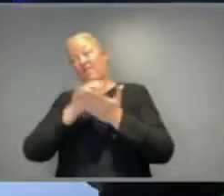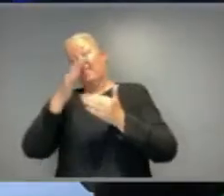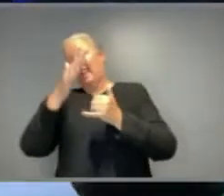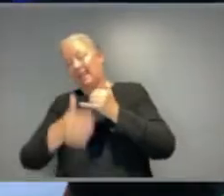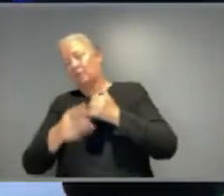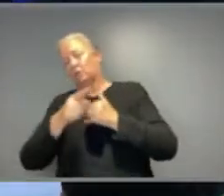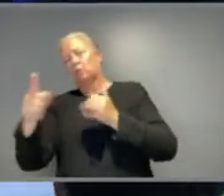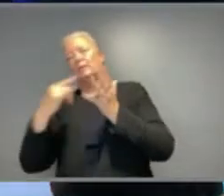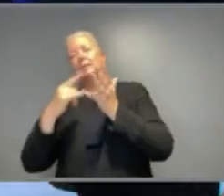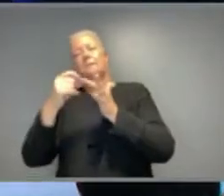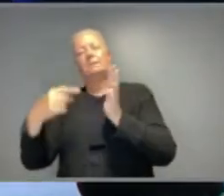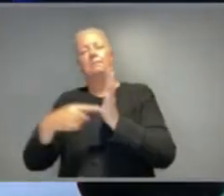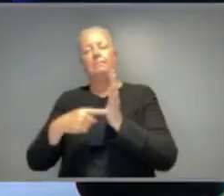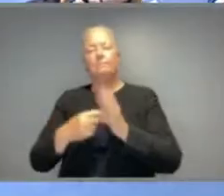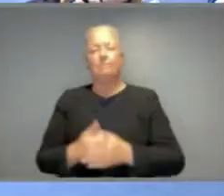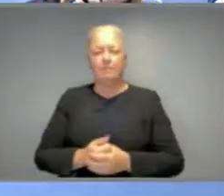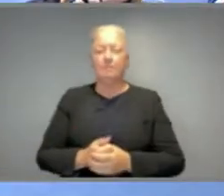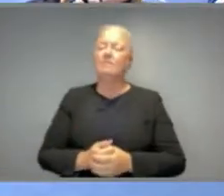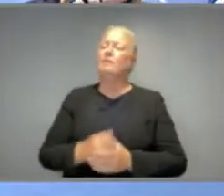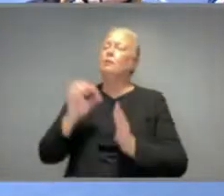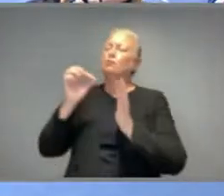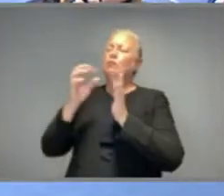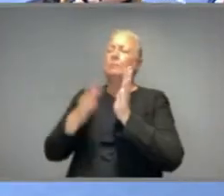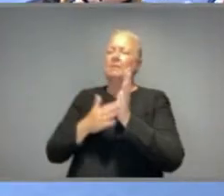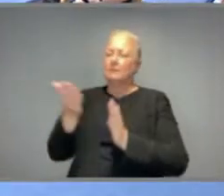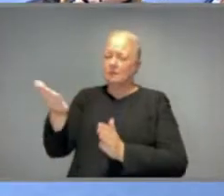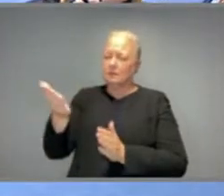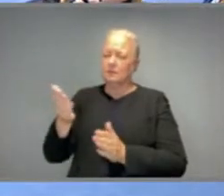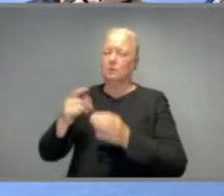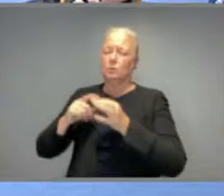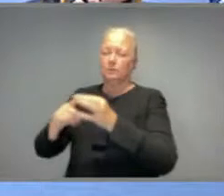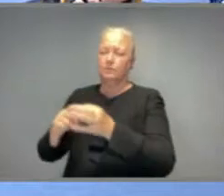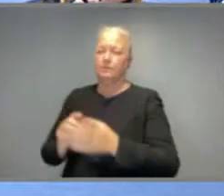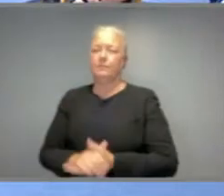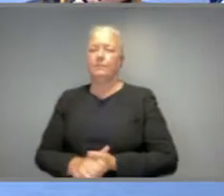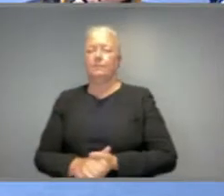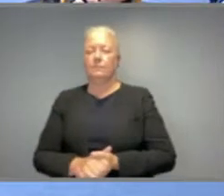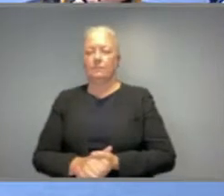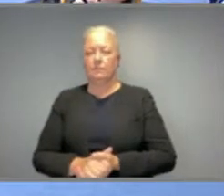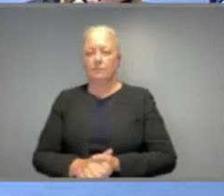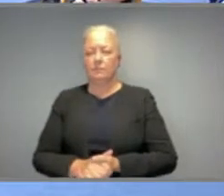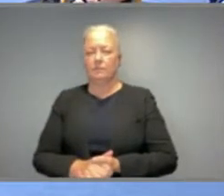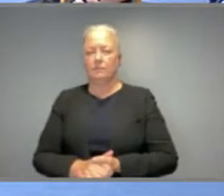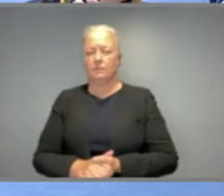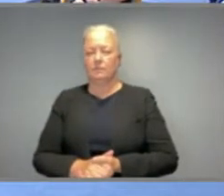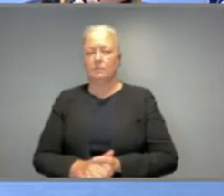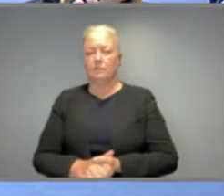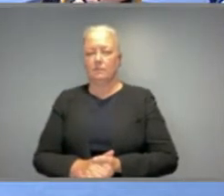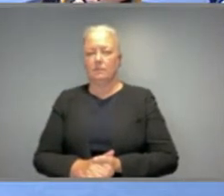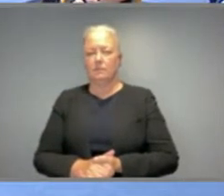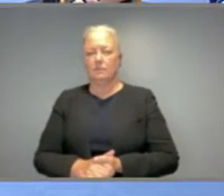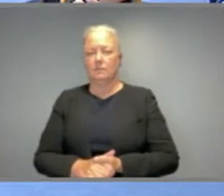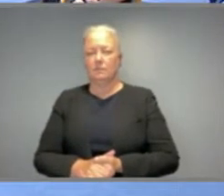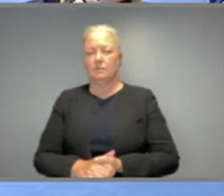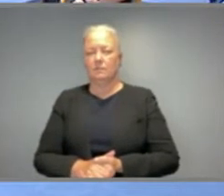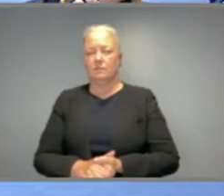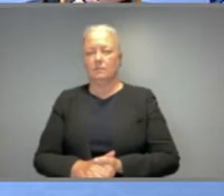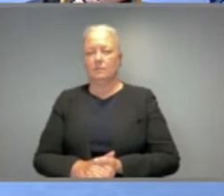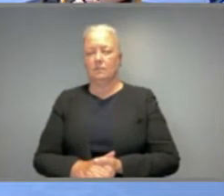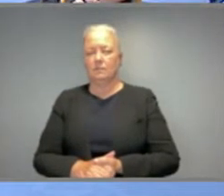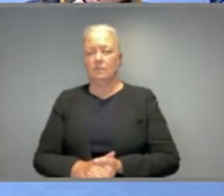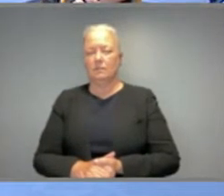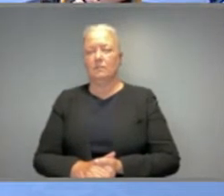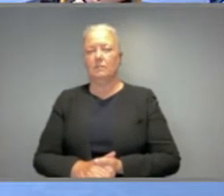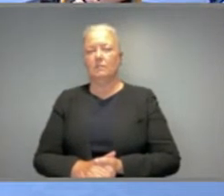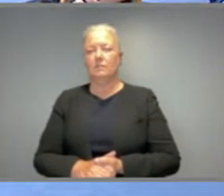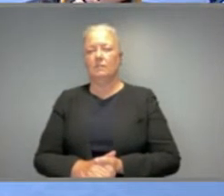PM, you said the Labor idea for a cash payment shows, or is a vote of no confidence in the Australian people, but is it really